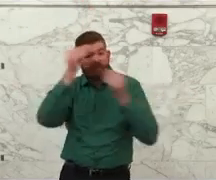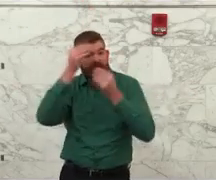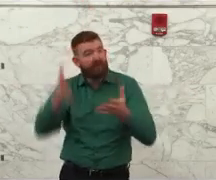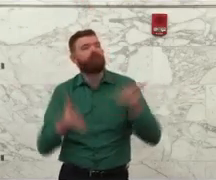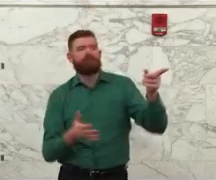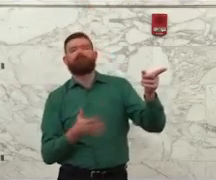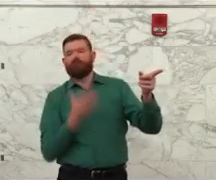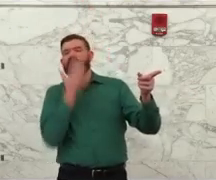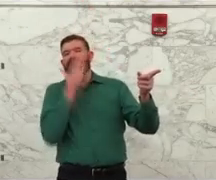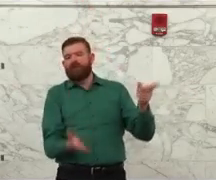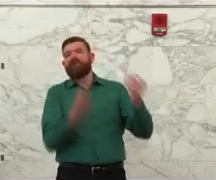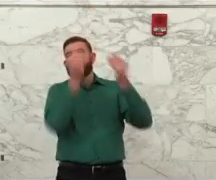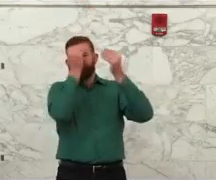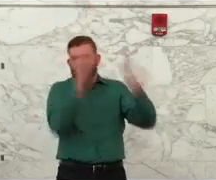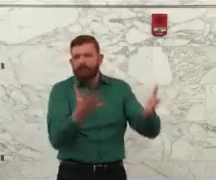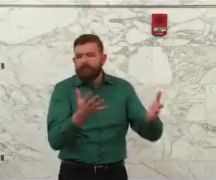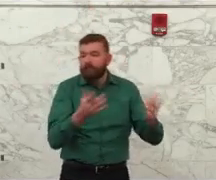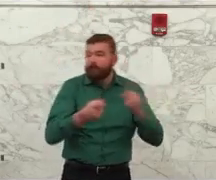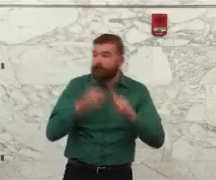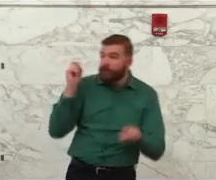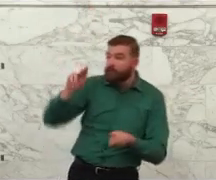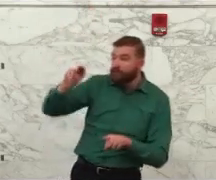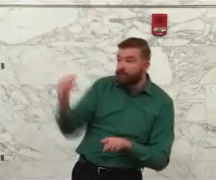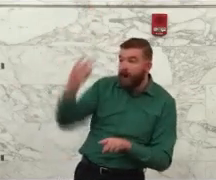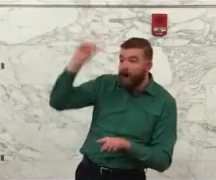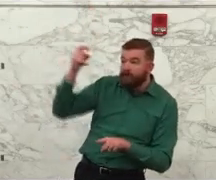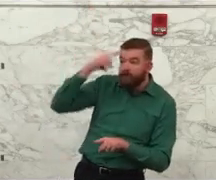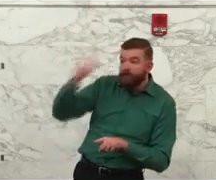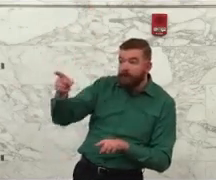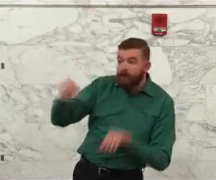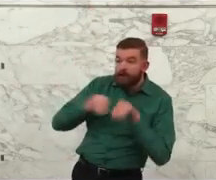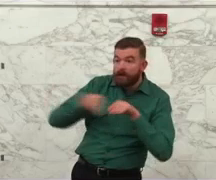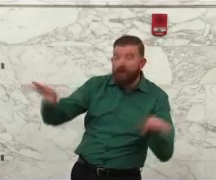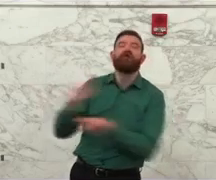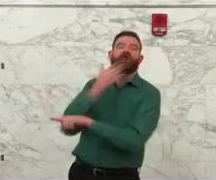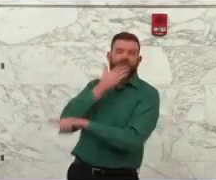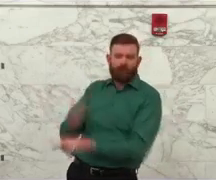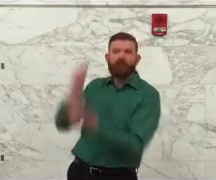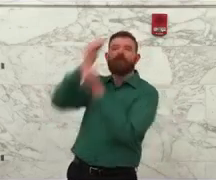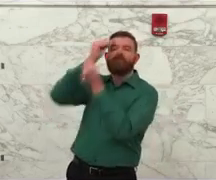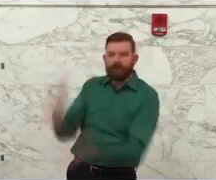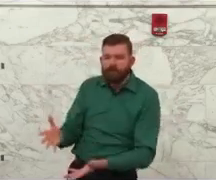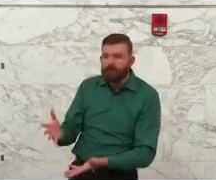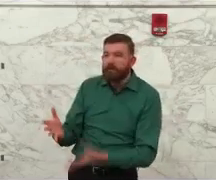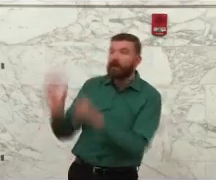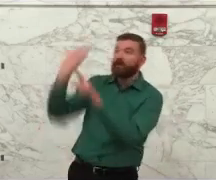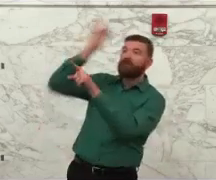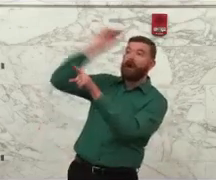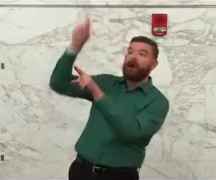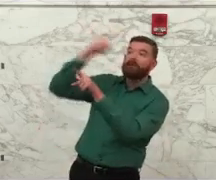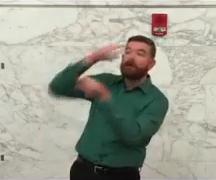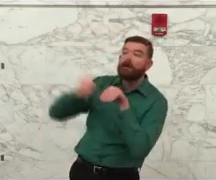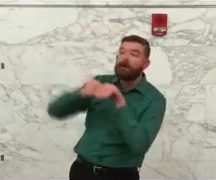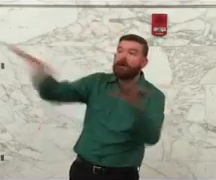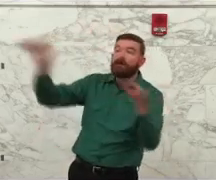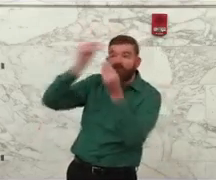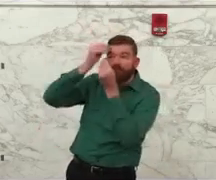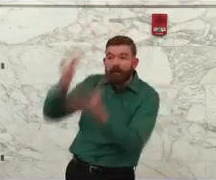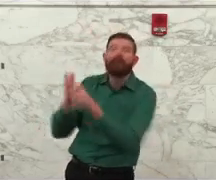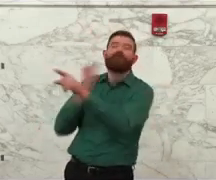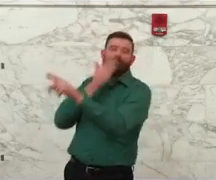with our federal partners in that assessment, and we'll continue to publish only accurate and timely information, because that's how we're going to all get through this together. And as the governor has